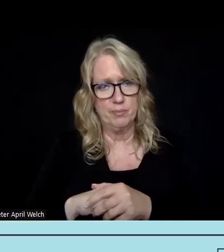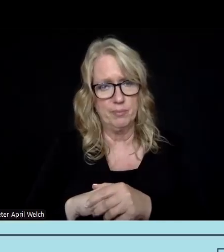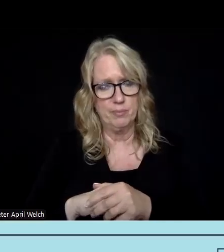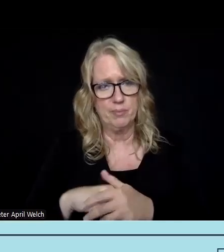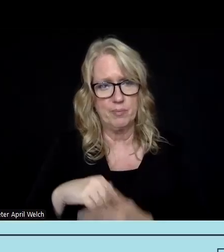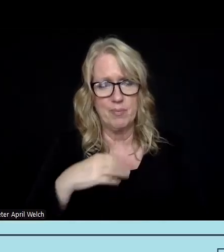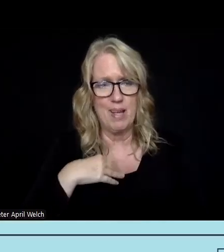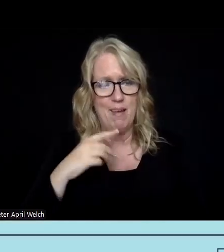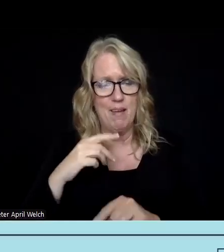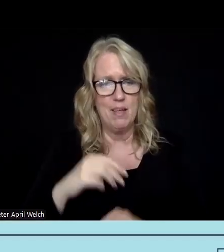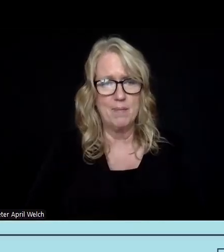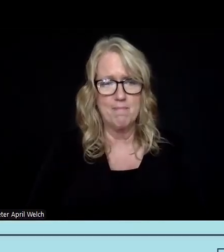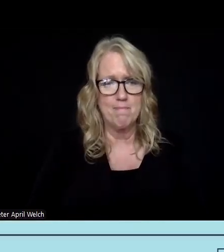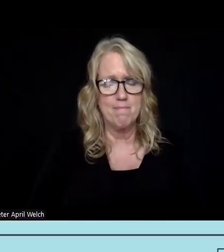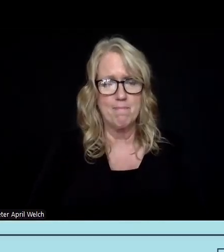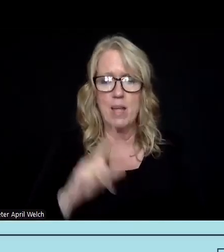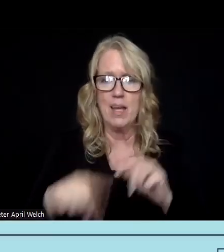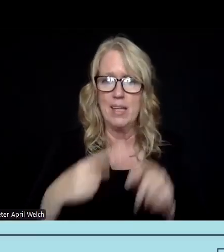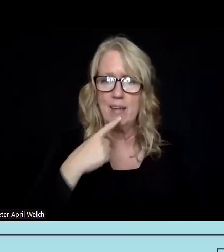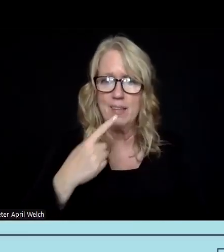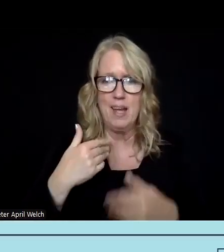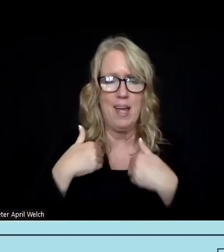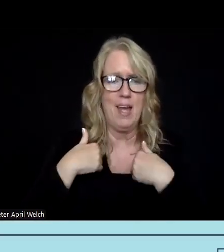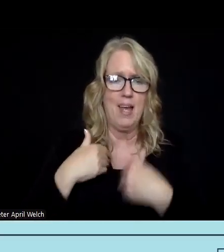I can't say that I have. I mean,